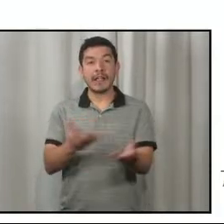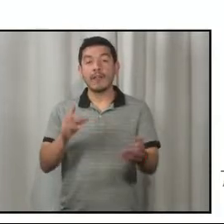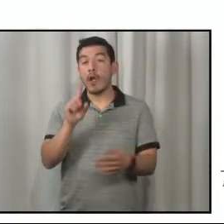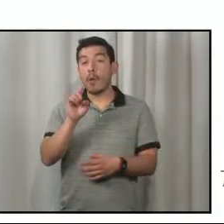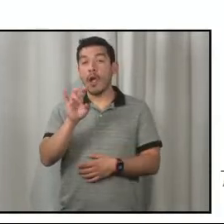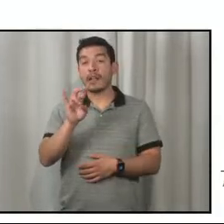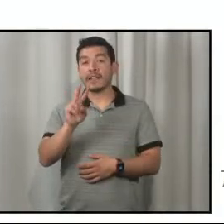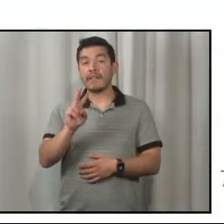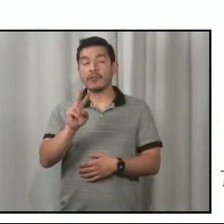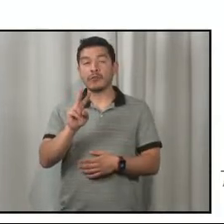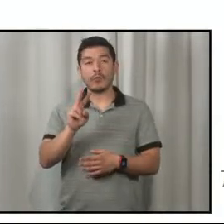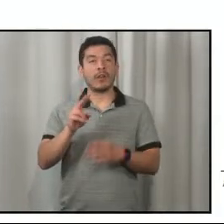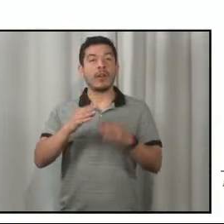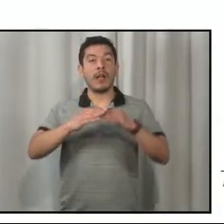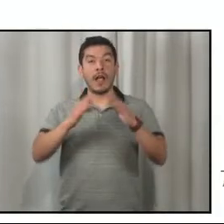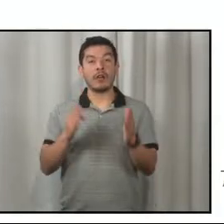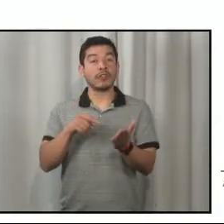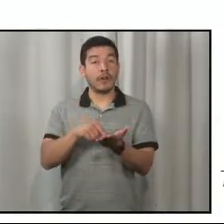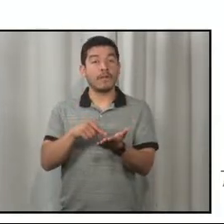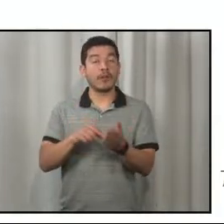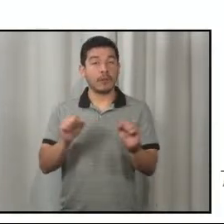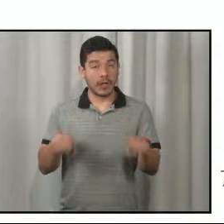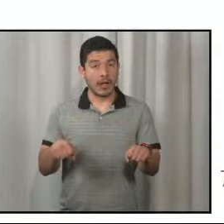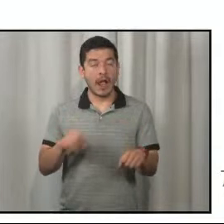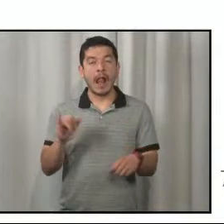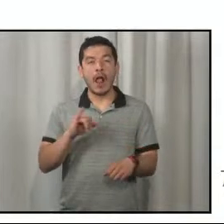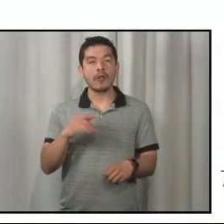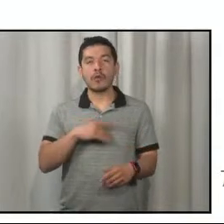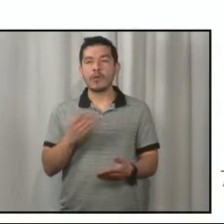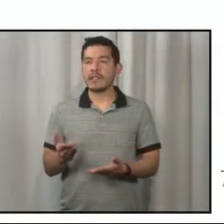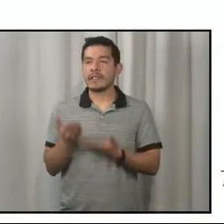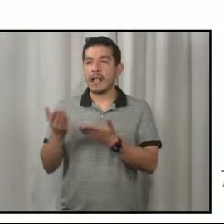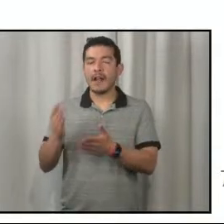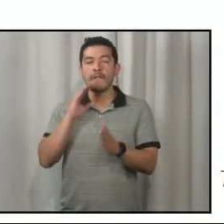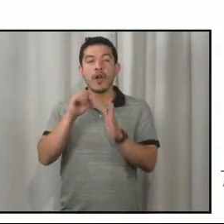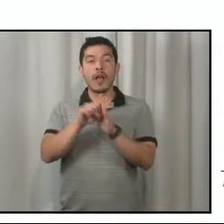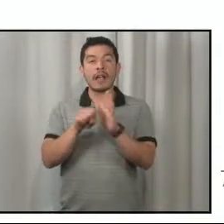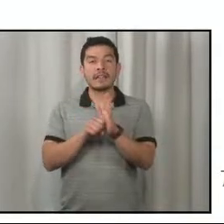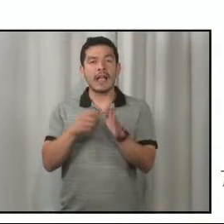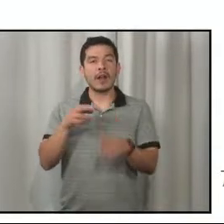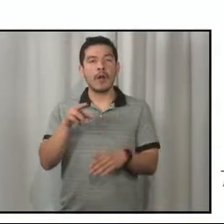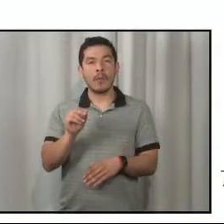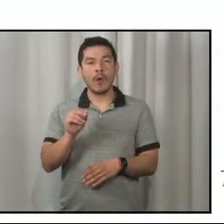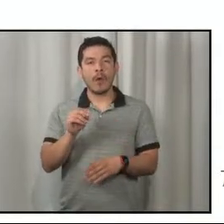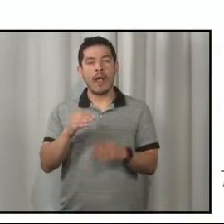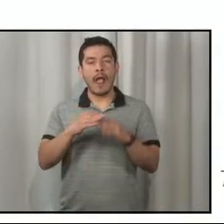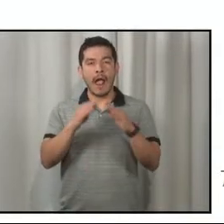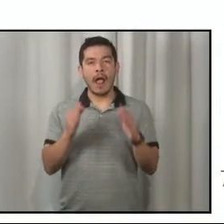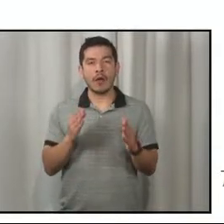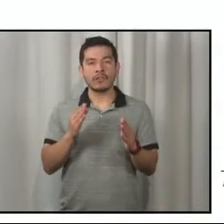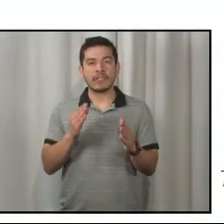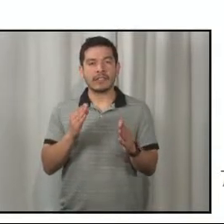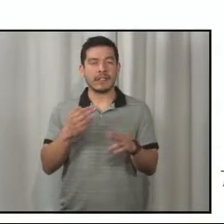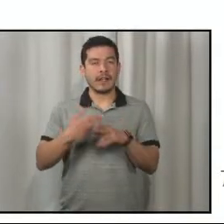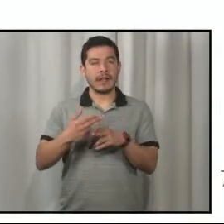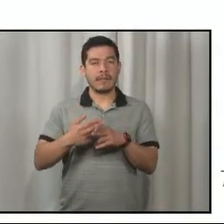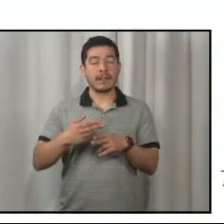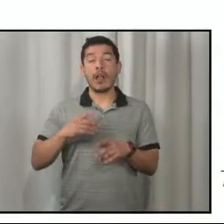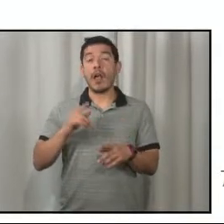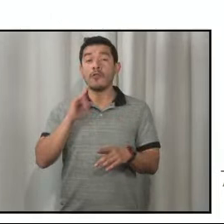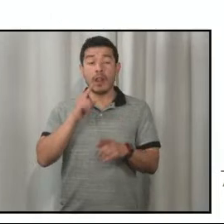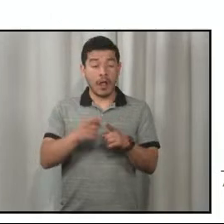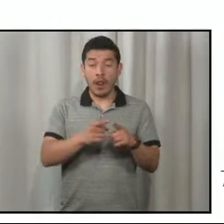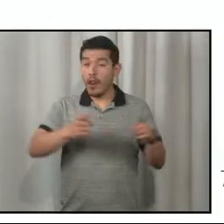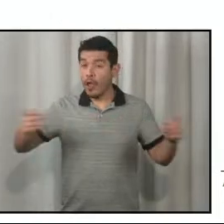units of affordable housing, and we've submitted for a state pro-housing designation. In long term, it's all about implementing